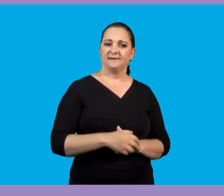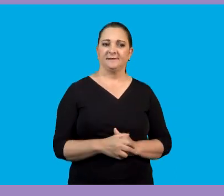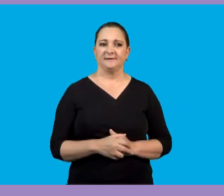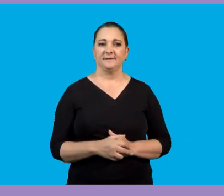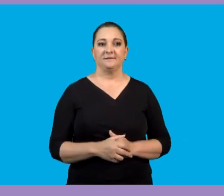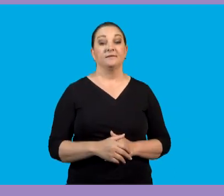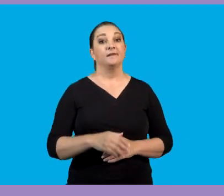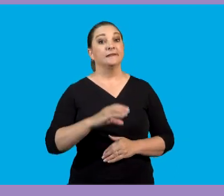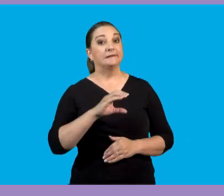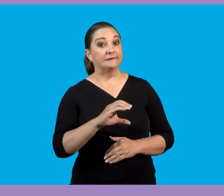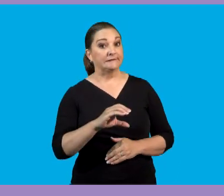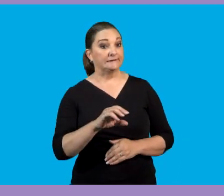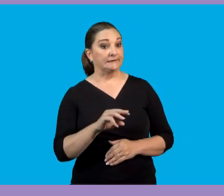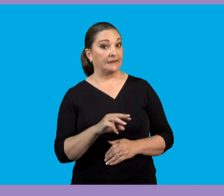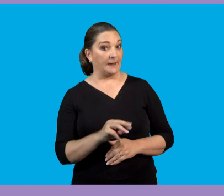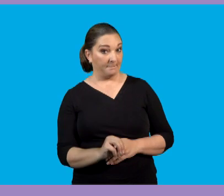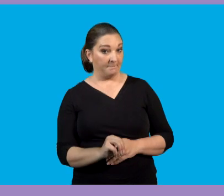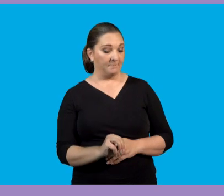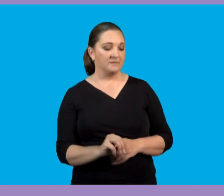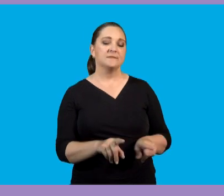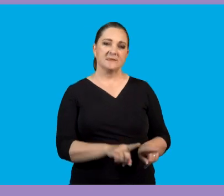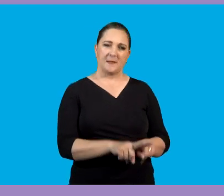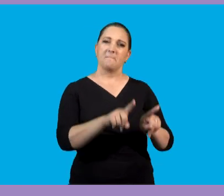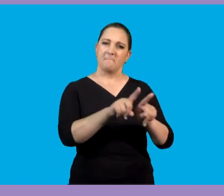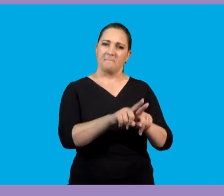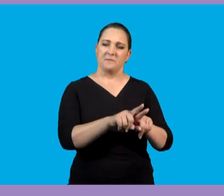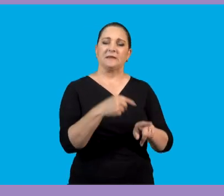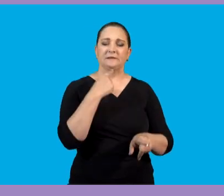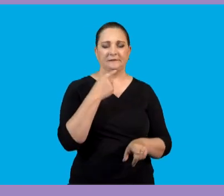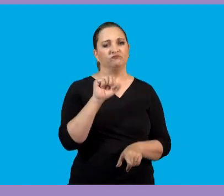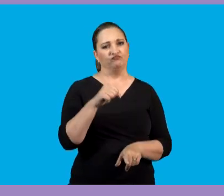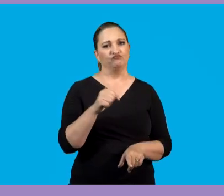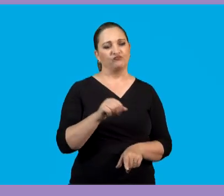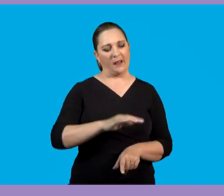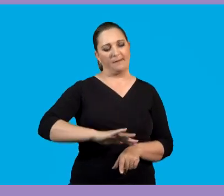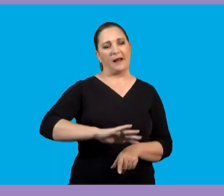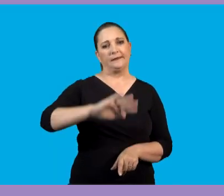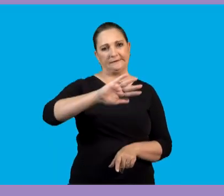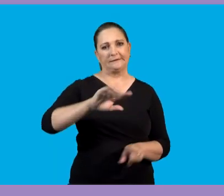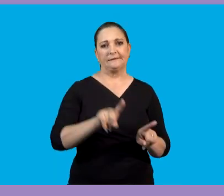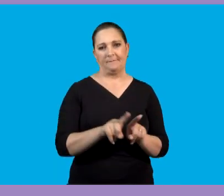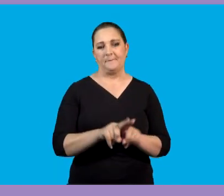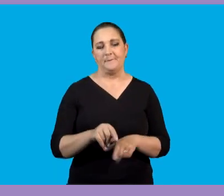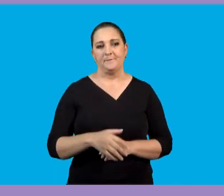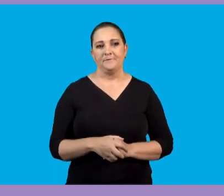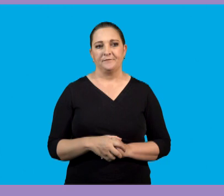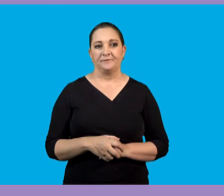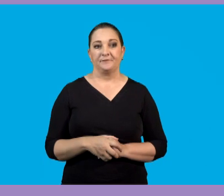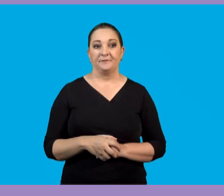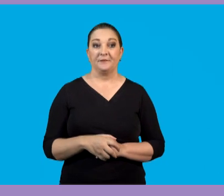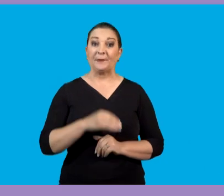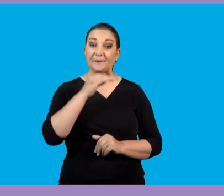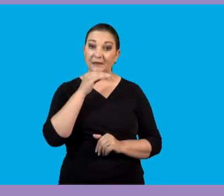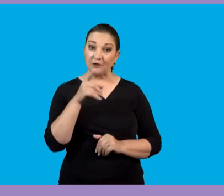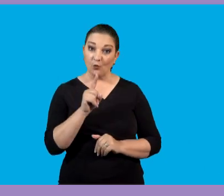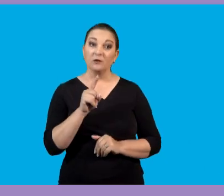same can be said about angle C and angle M as well. So this